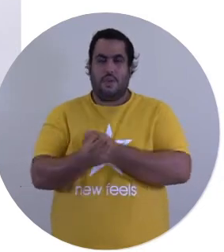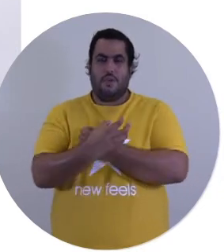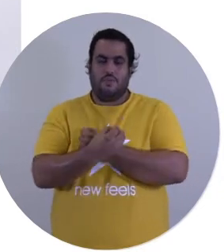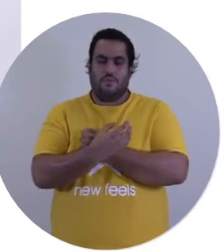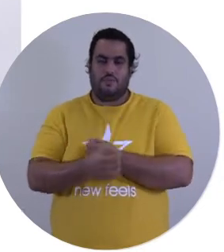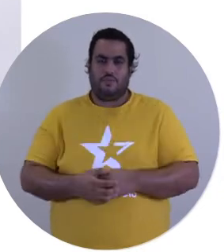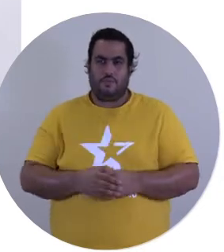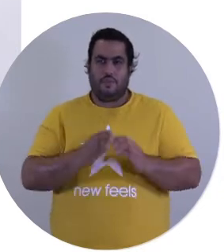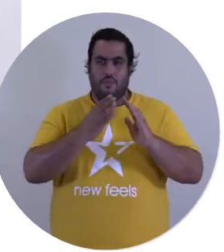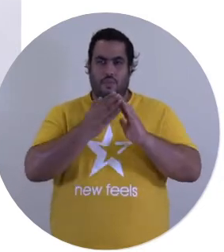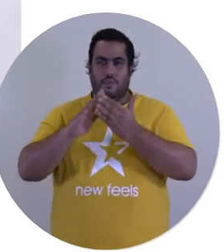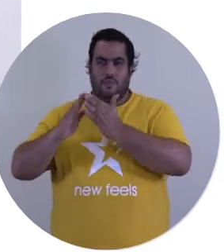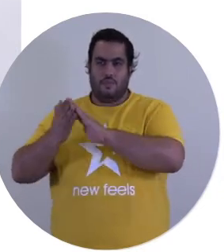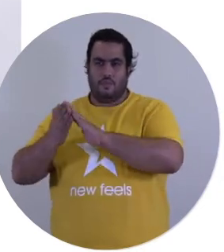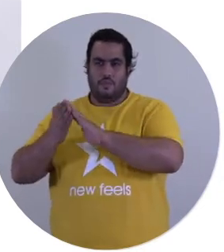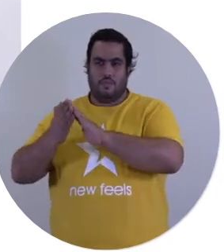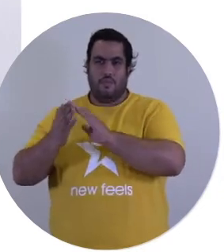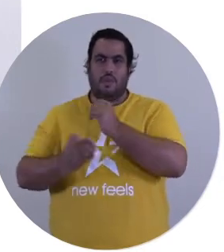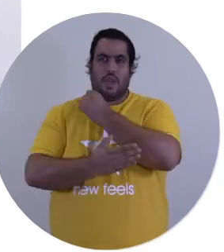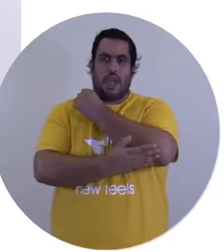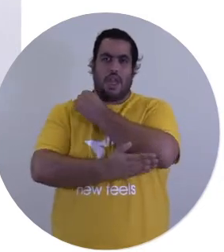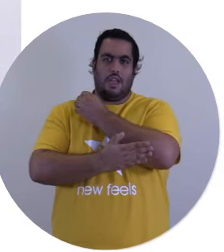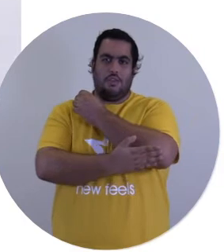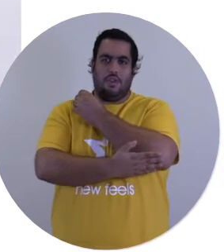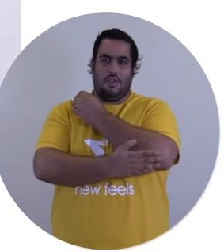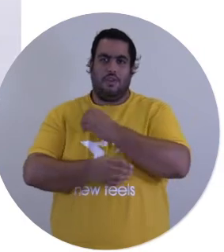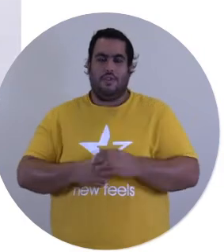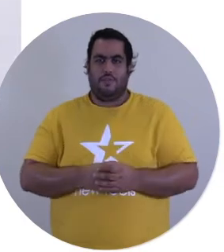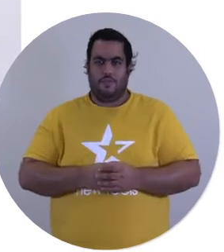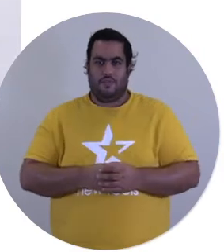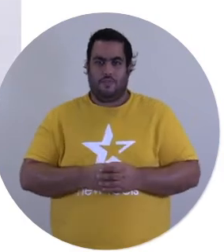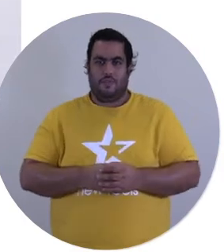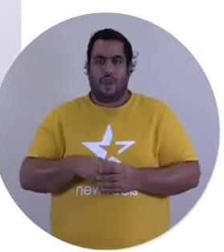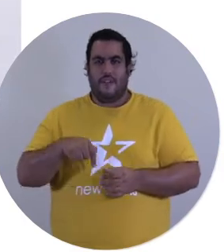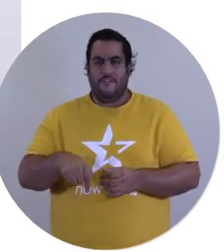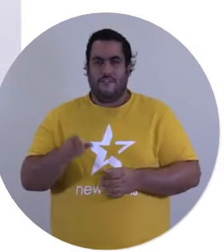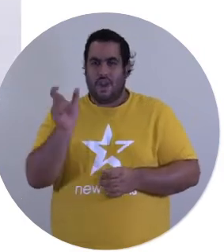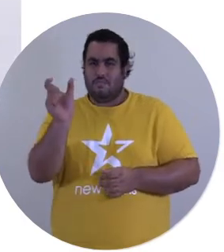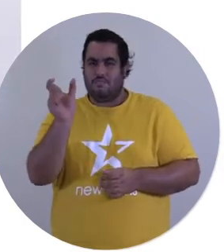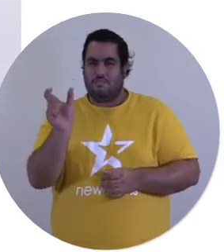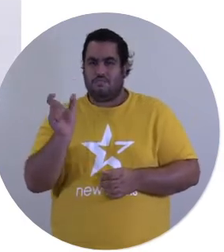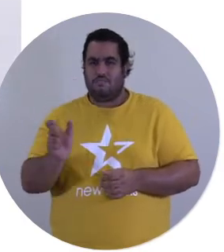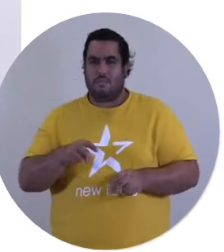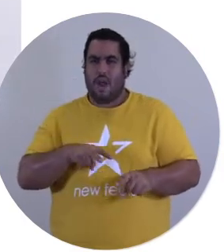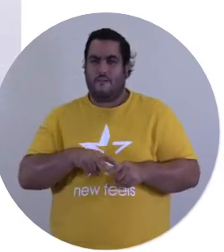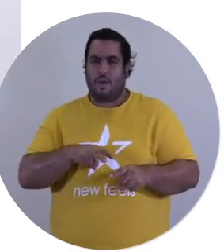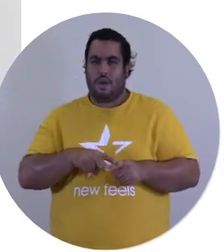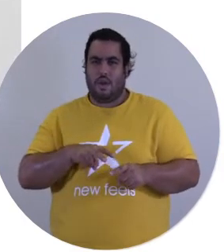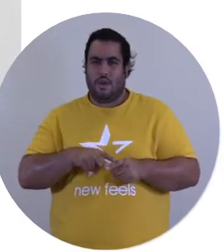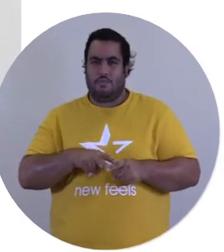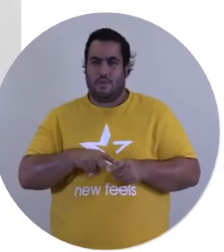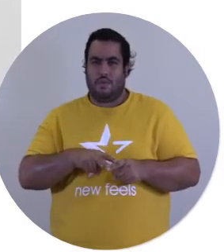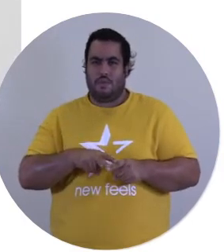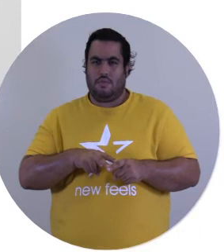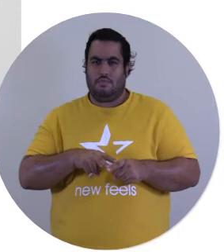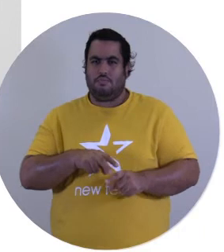and country. Now, when you listen or hear the words town and country, there are a few words that may come up your mind, such